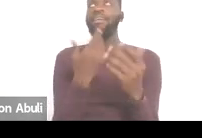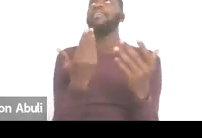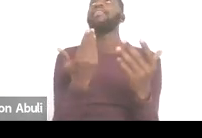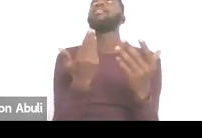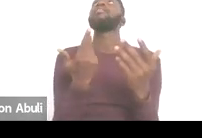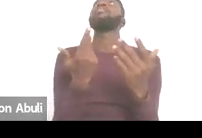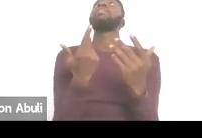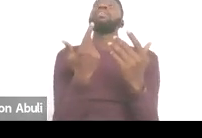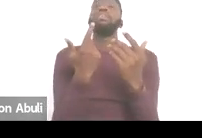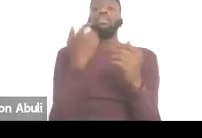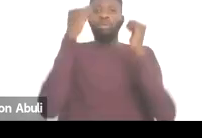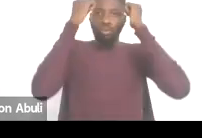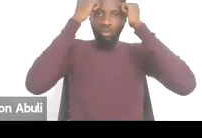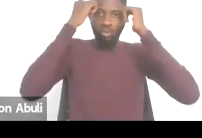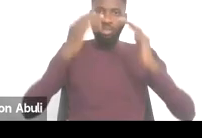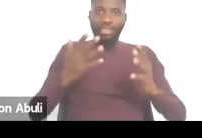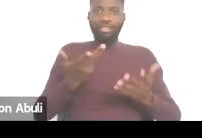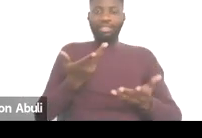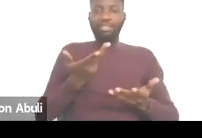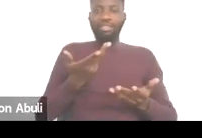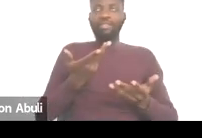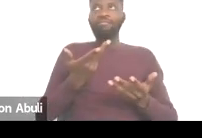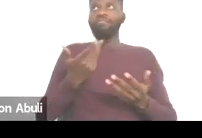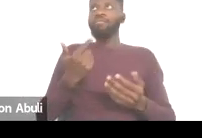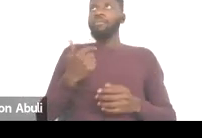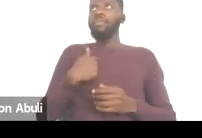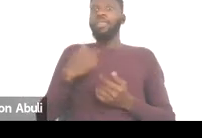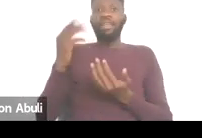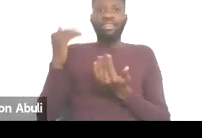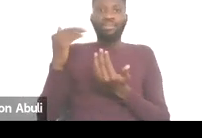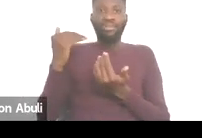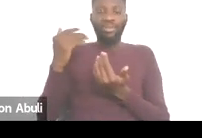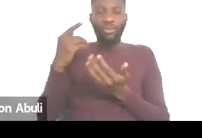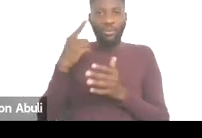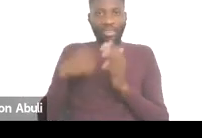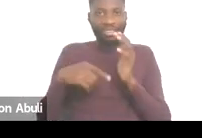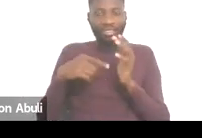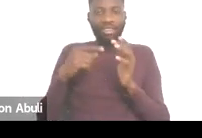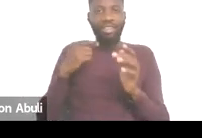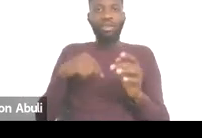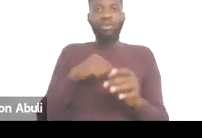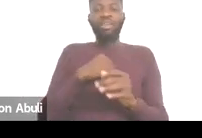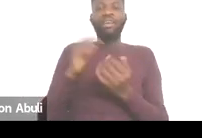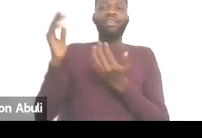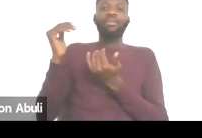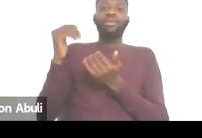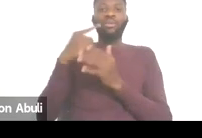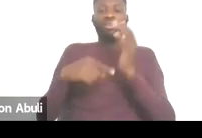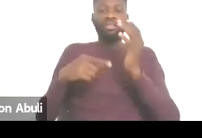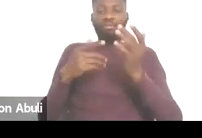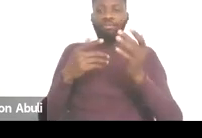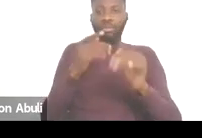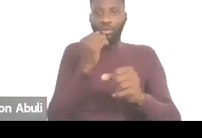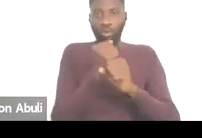a student. I was expecting that we all have that expectation that these jobs